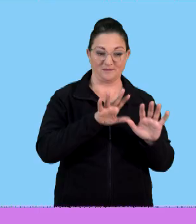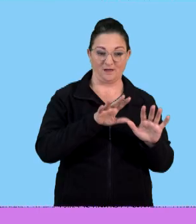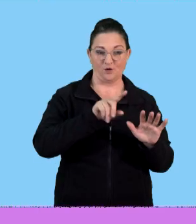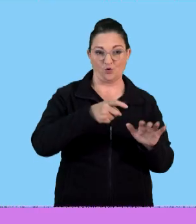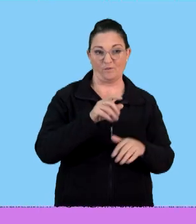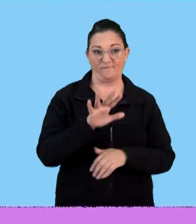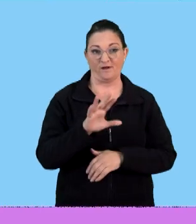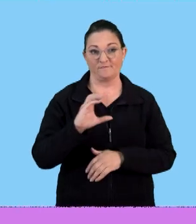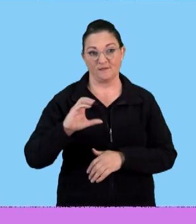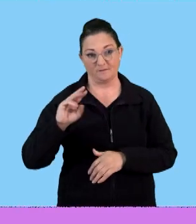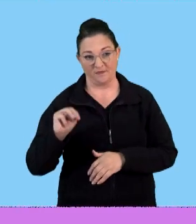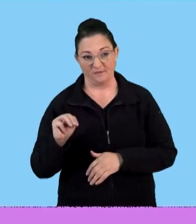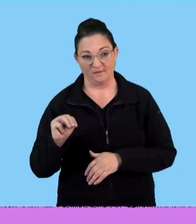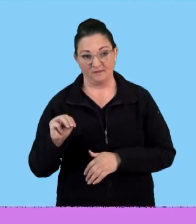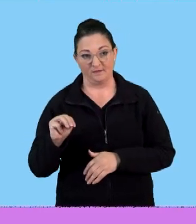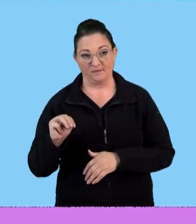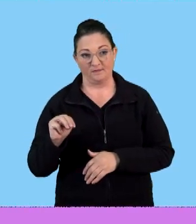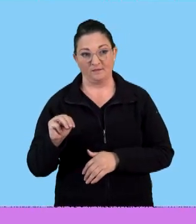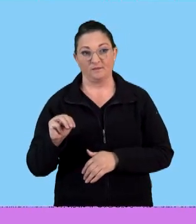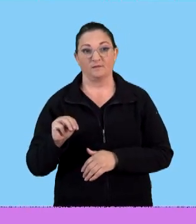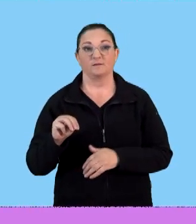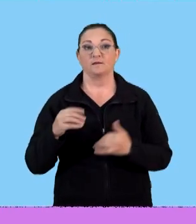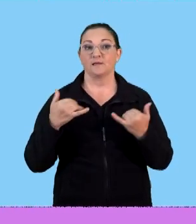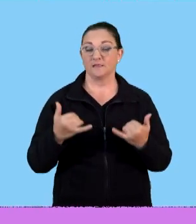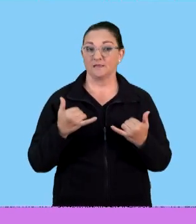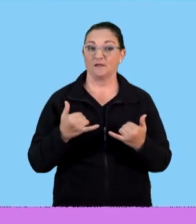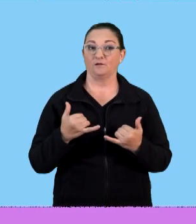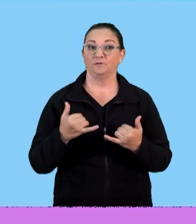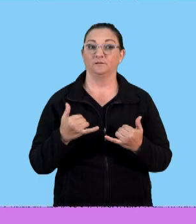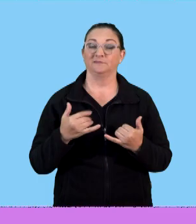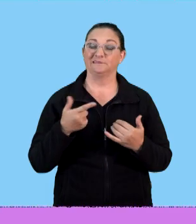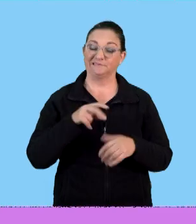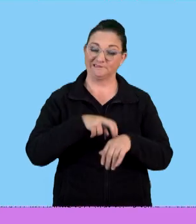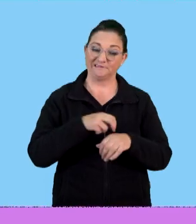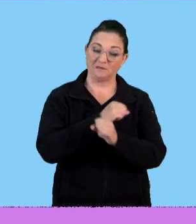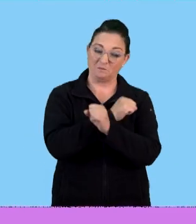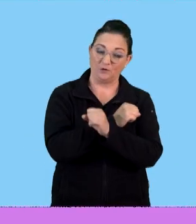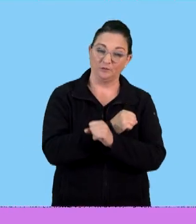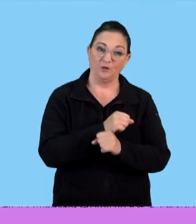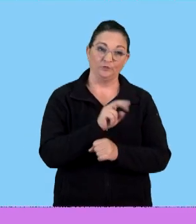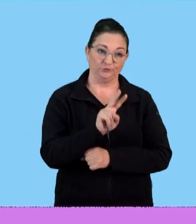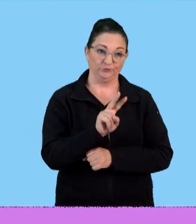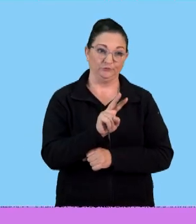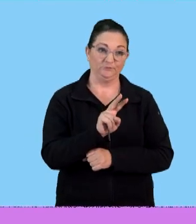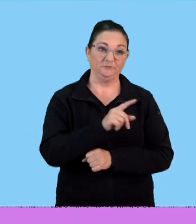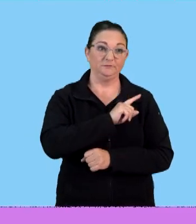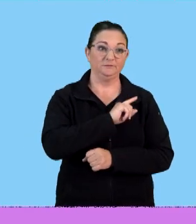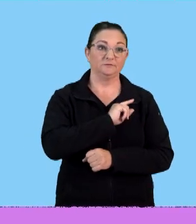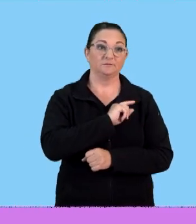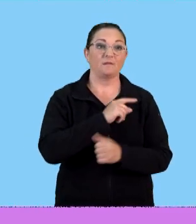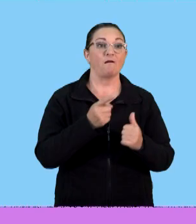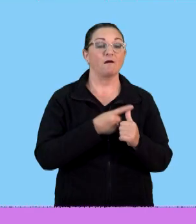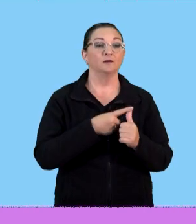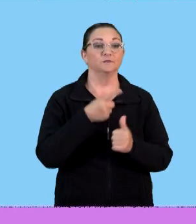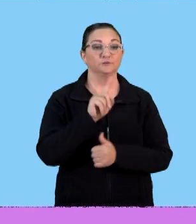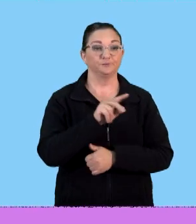10.5 centimeters. Guys, are you still with me? Now I must take this and I multiply that by 2. So therefore, this will give